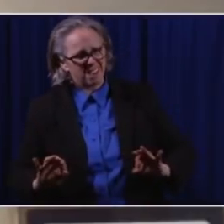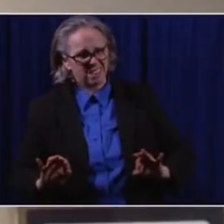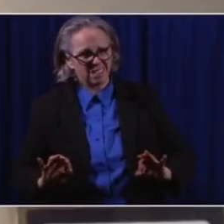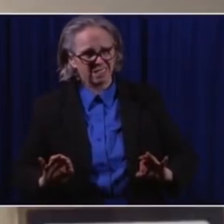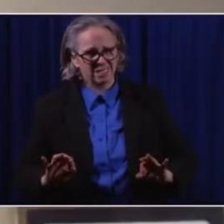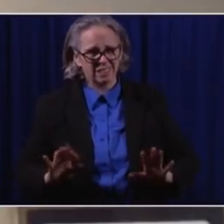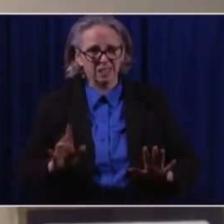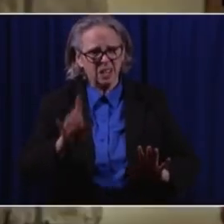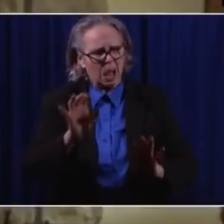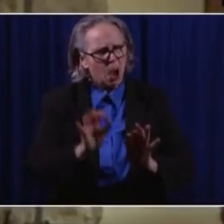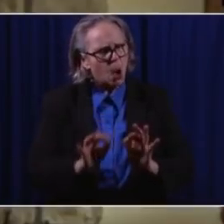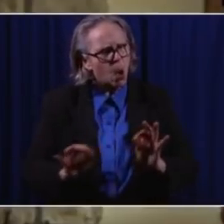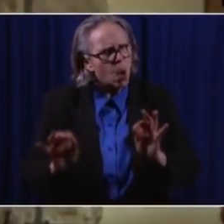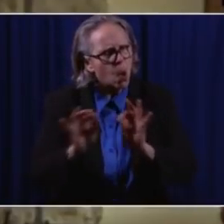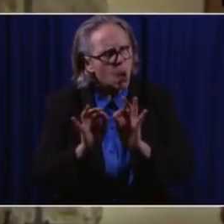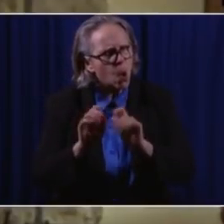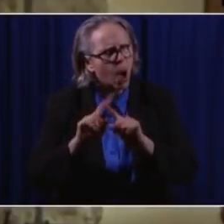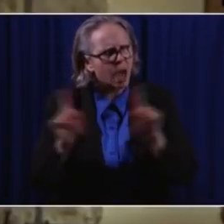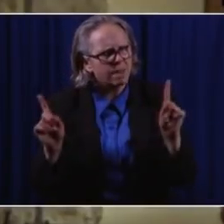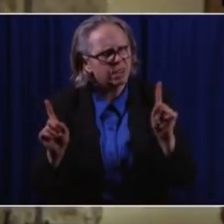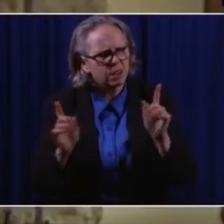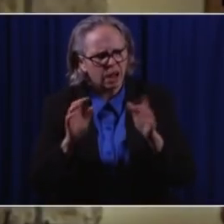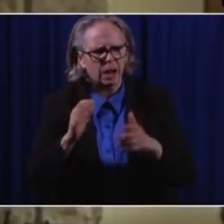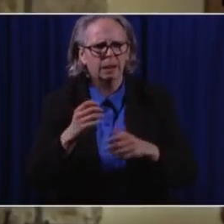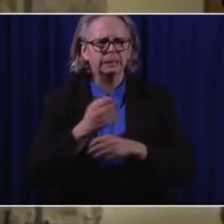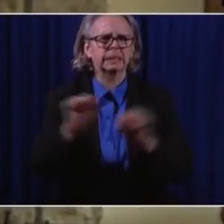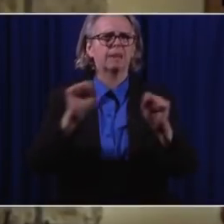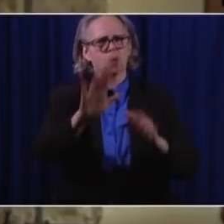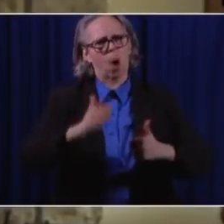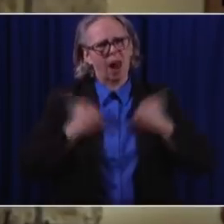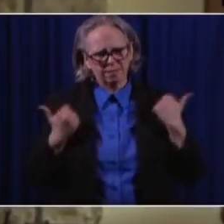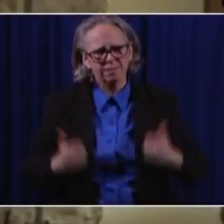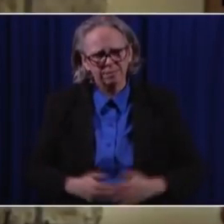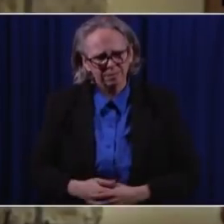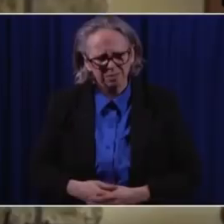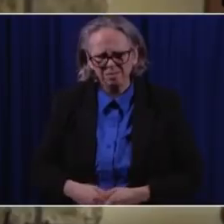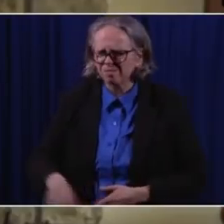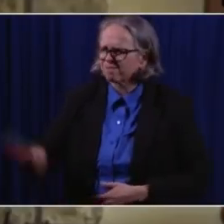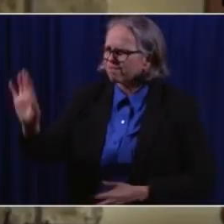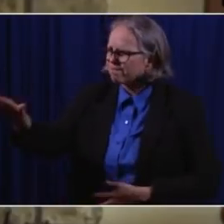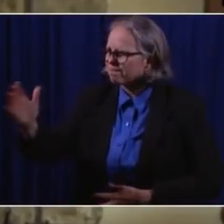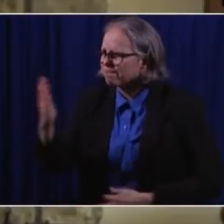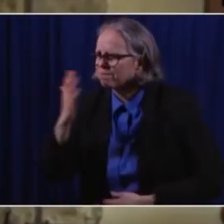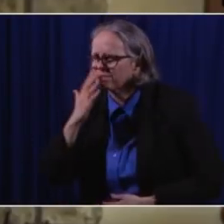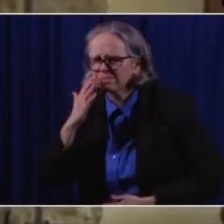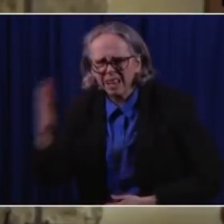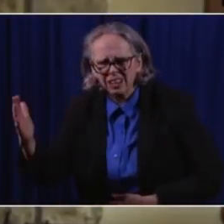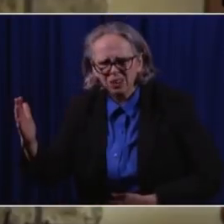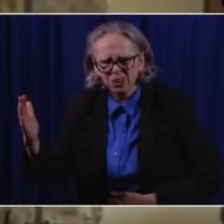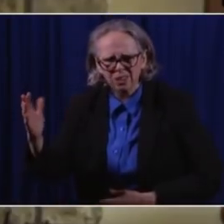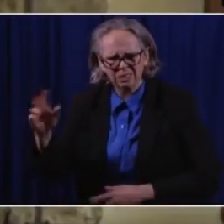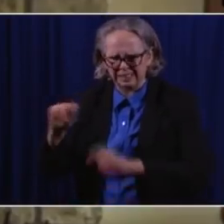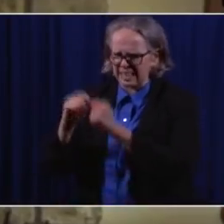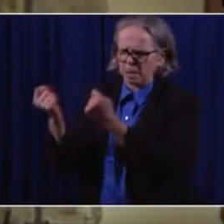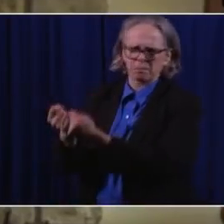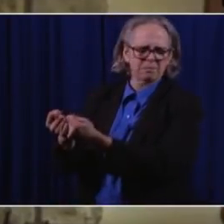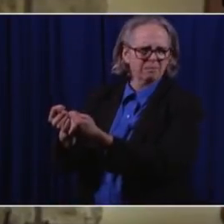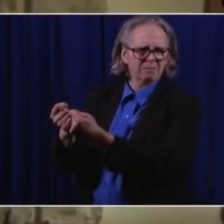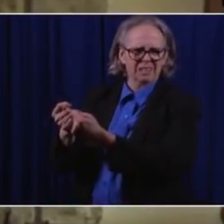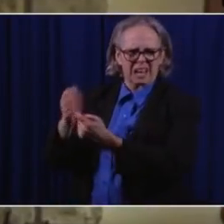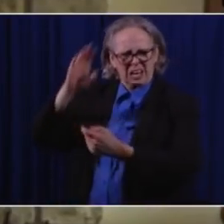thank your team. We are very, very grateful for what they do. That's thanks is not adequate,